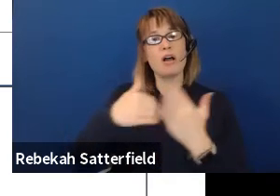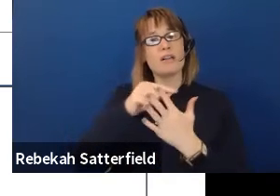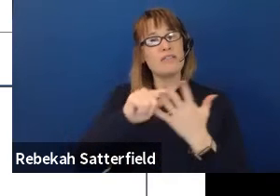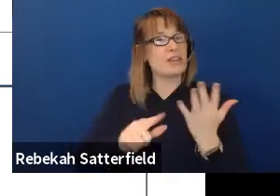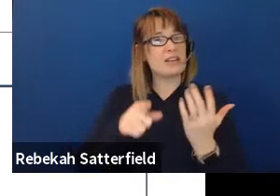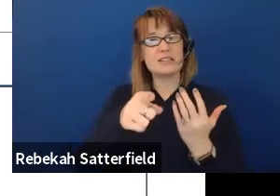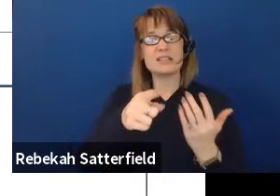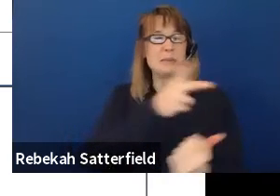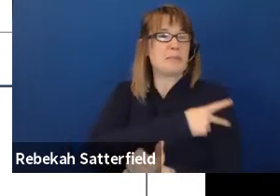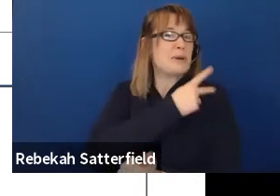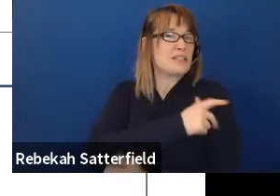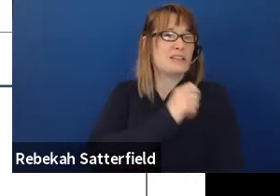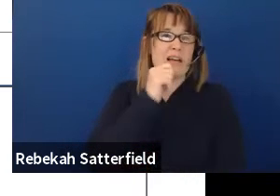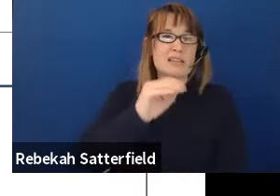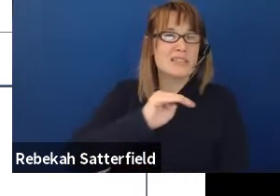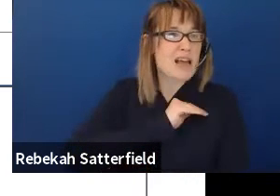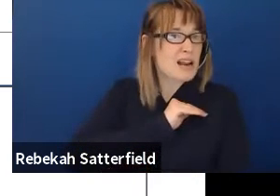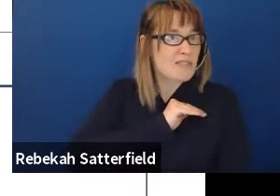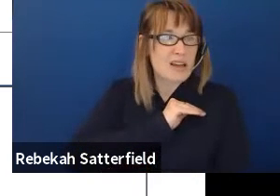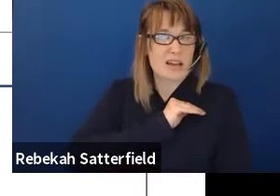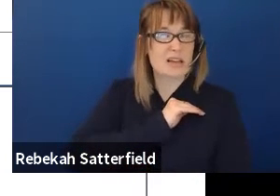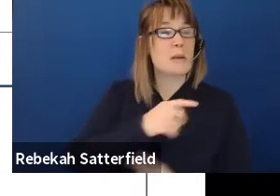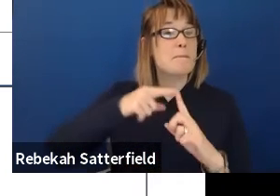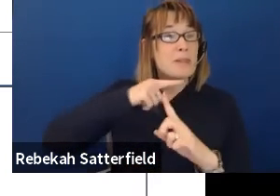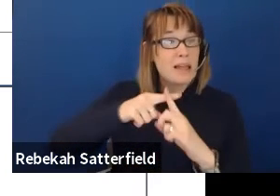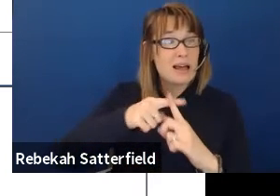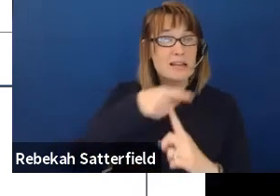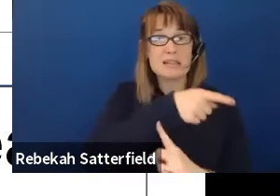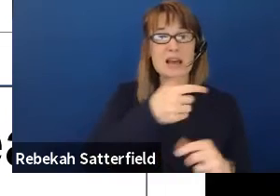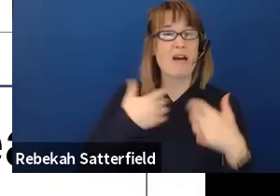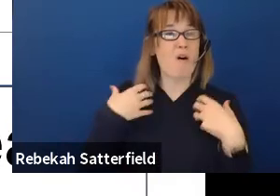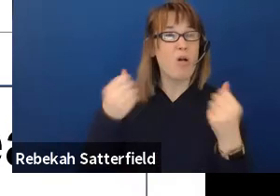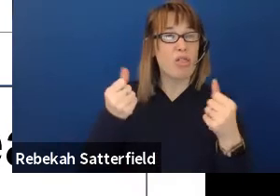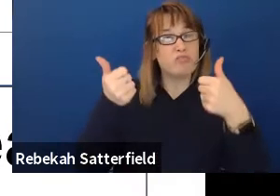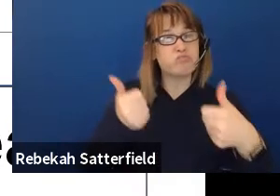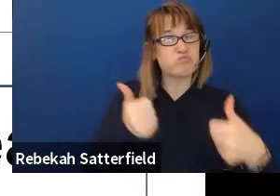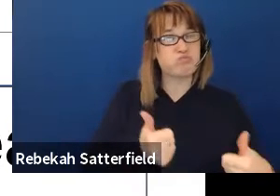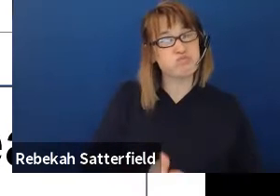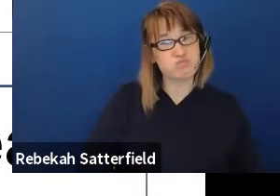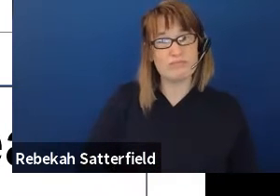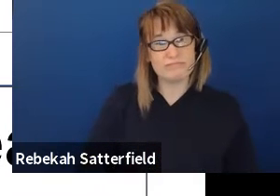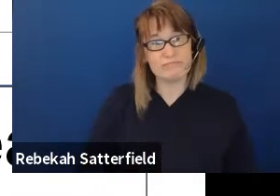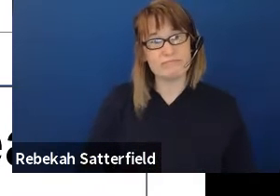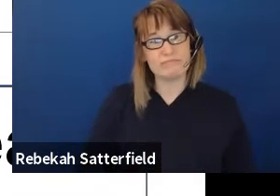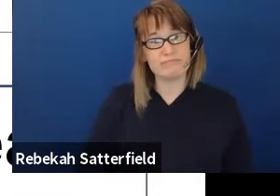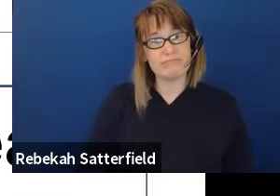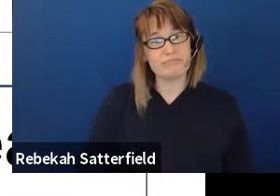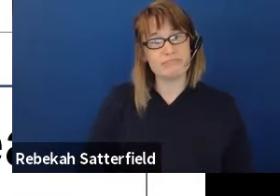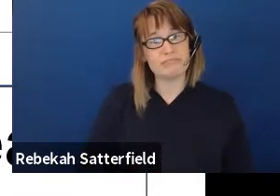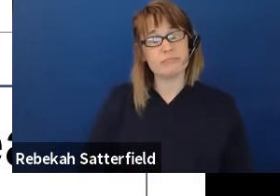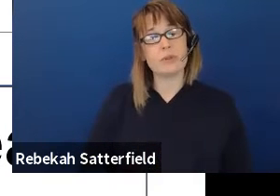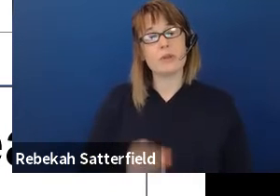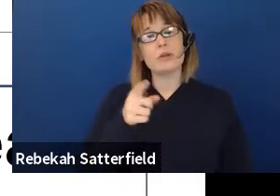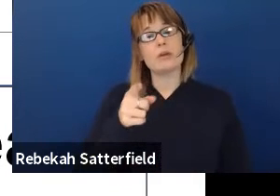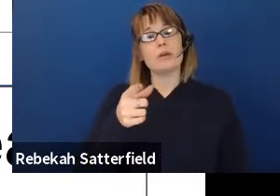patient satisfaction and worse outcomes for LEP patients. All right, so